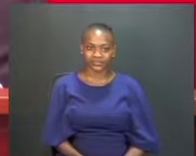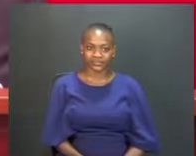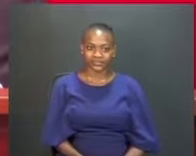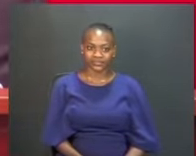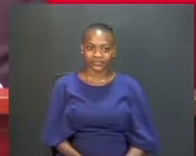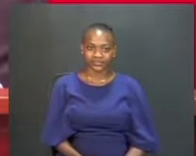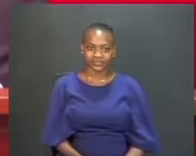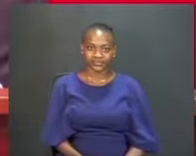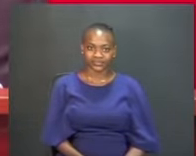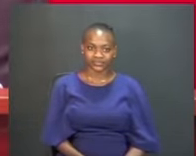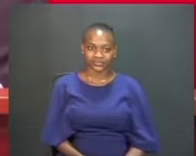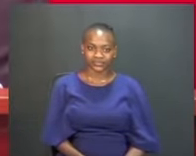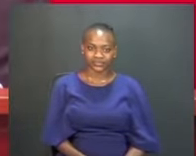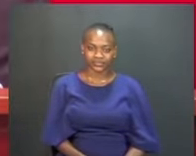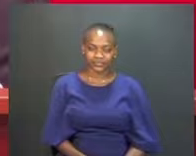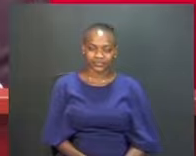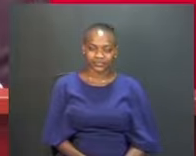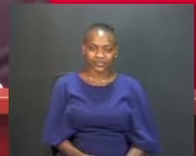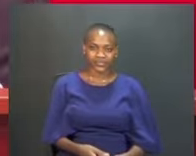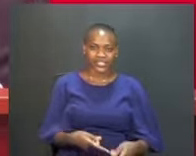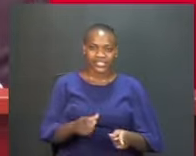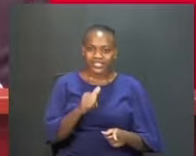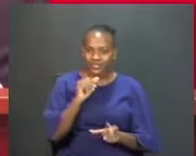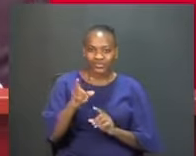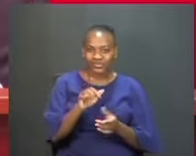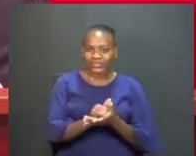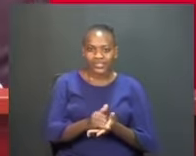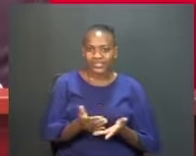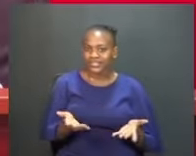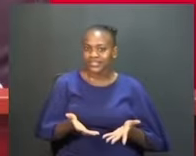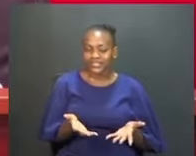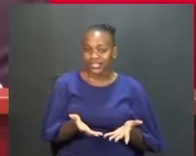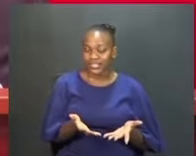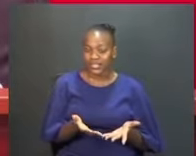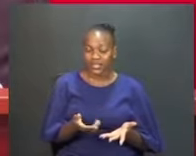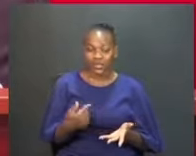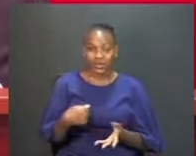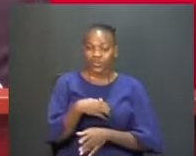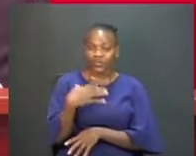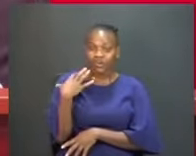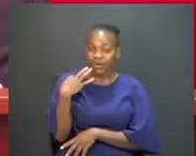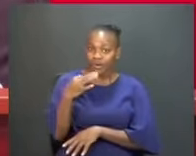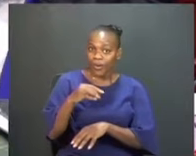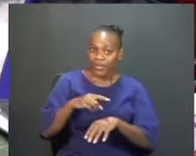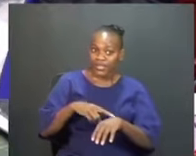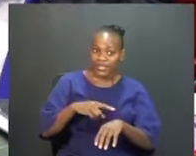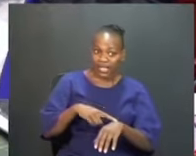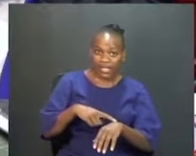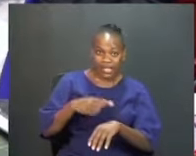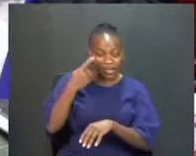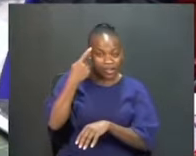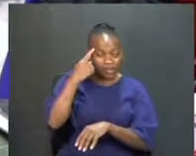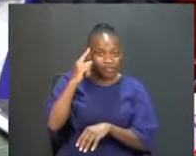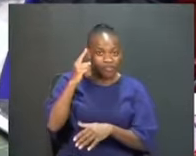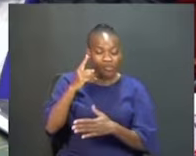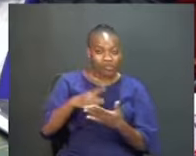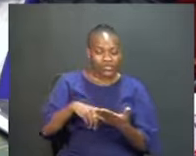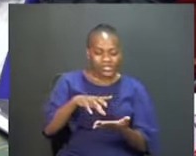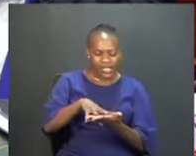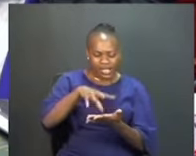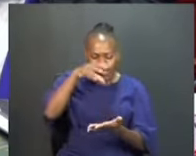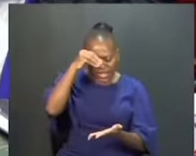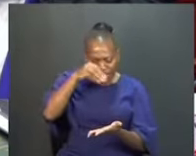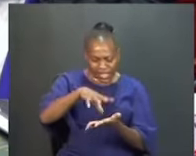let's be doing this in this House. We devoted time for a study of these standing orders. We